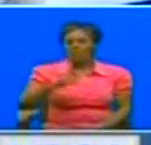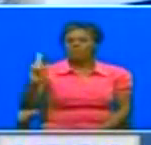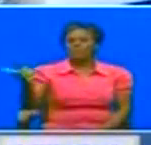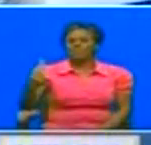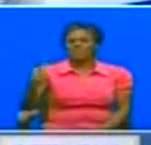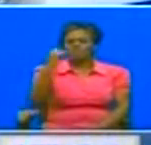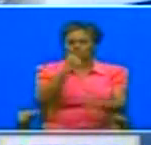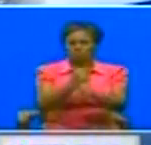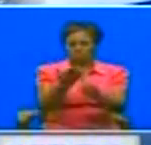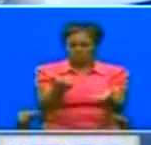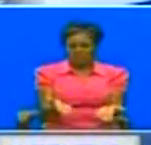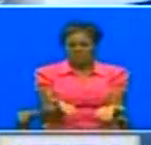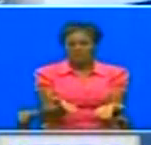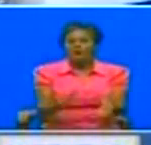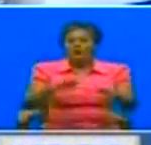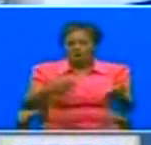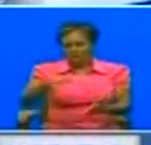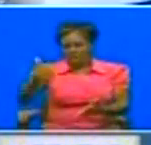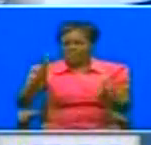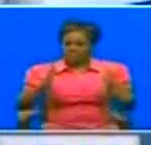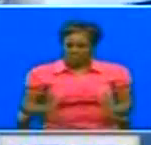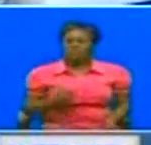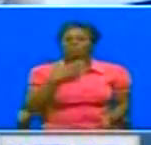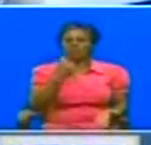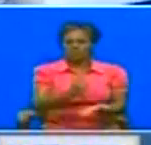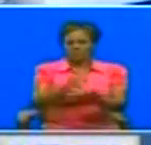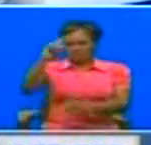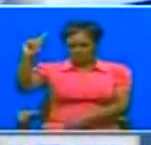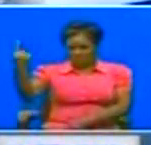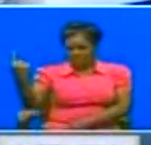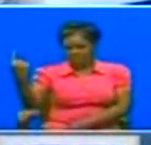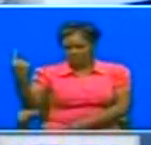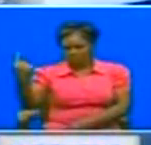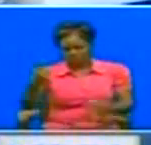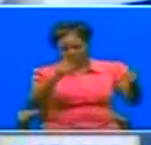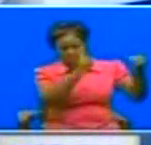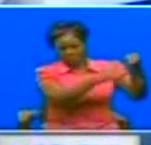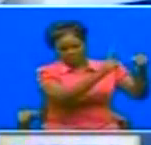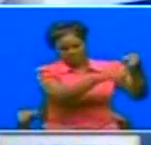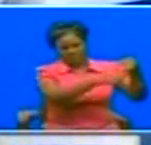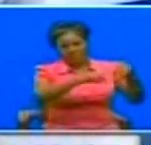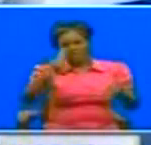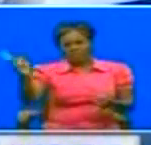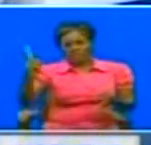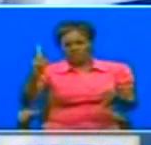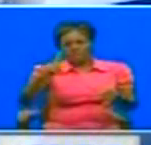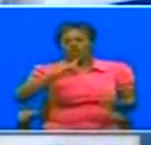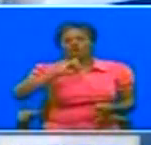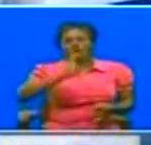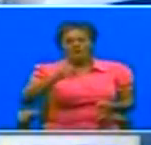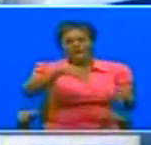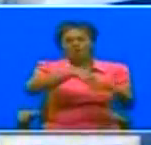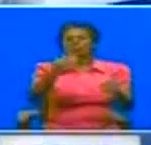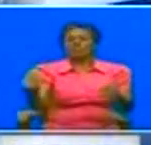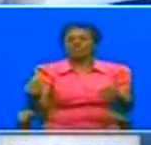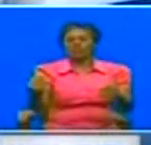about this or anyone else who's interested in helping the children. The first thing is that the president needs to recall the directive